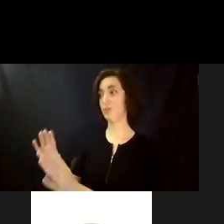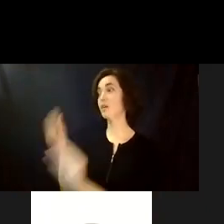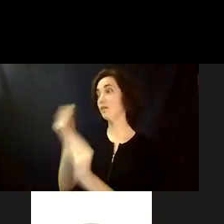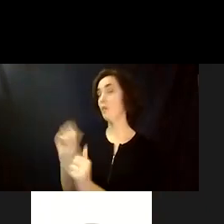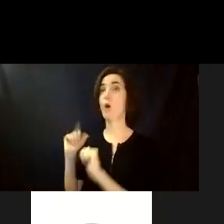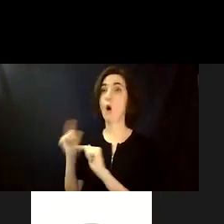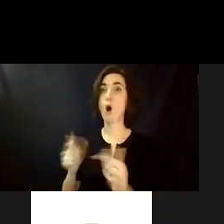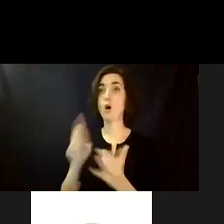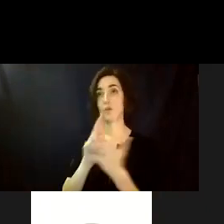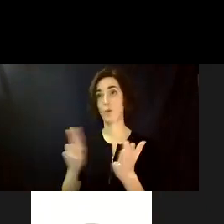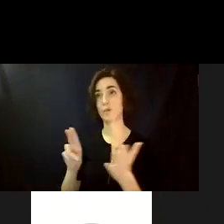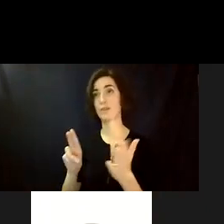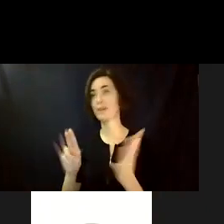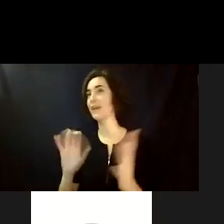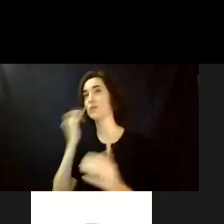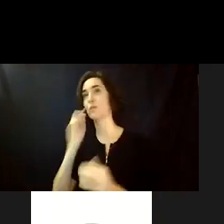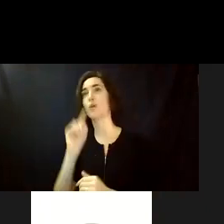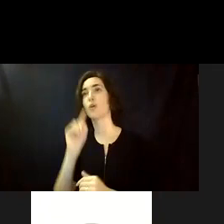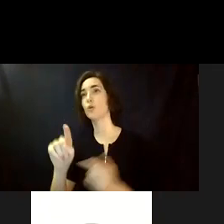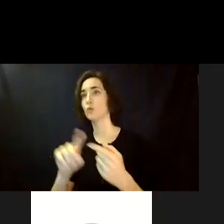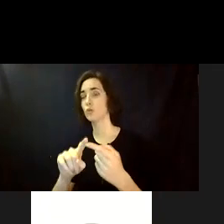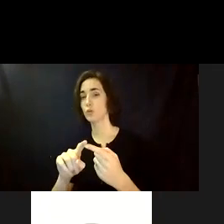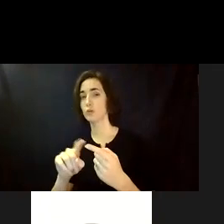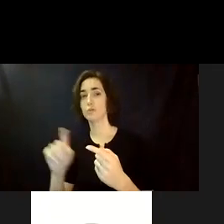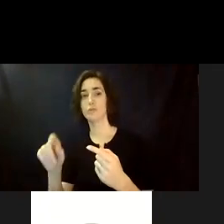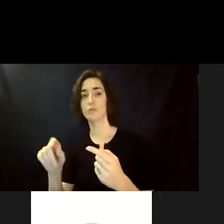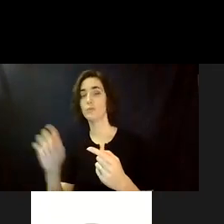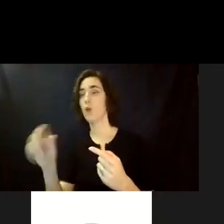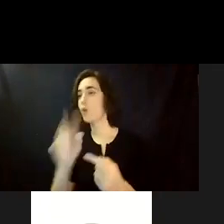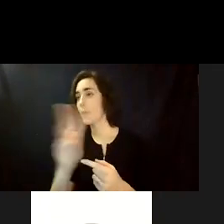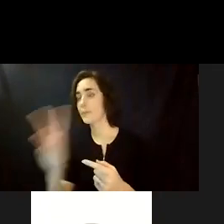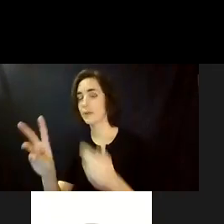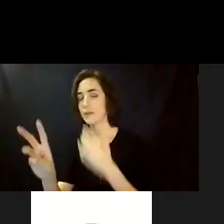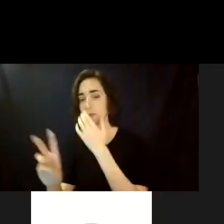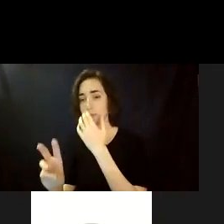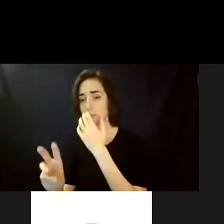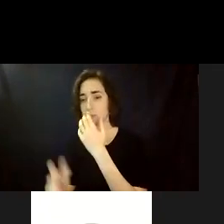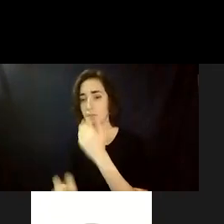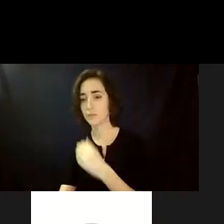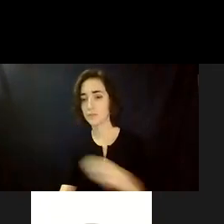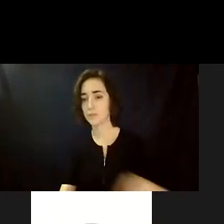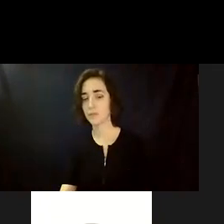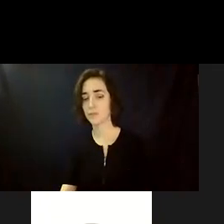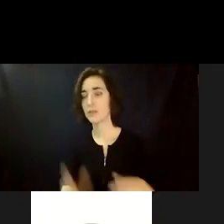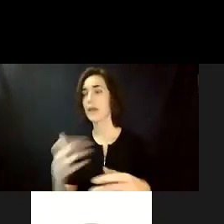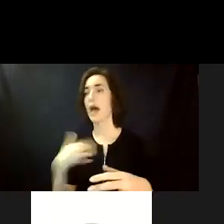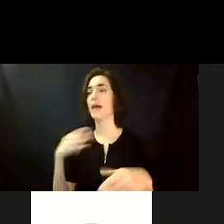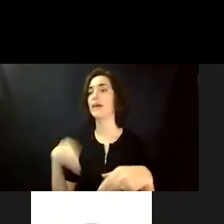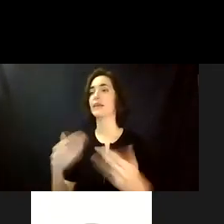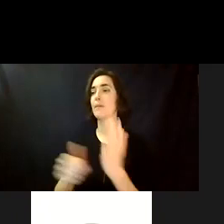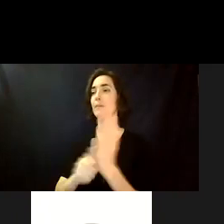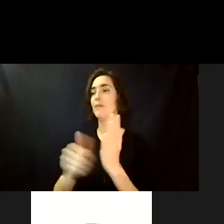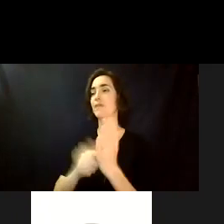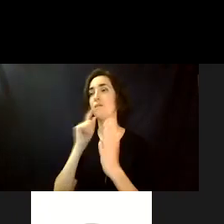university, if you go to OCR's website, there's a good pamphlet that for incoming students and parents,